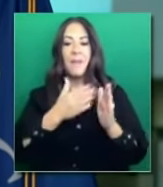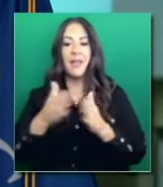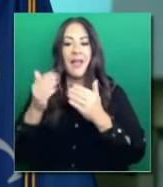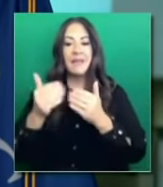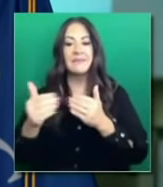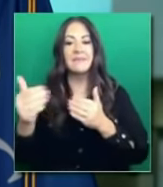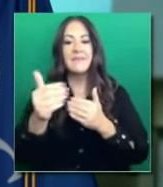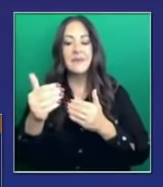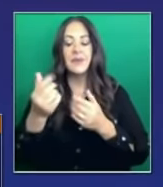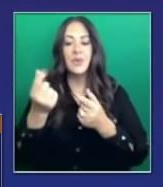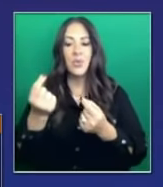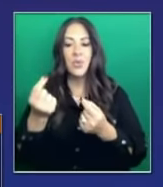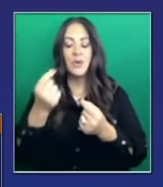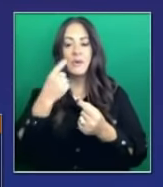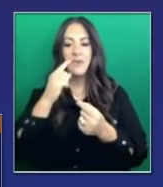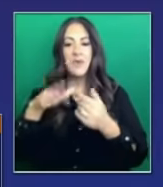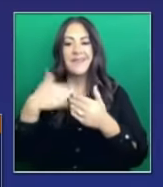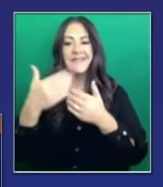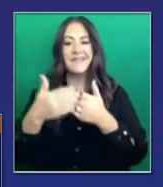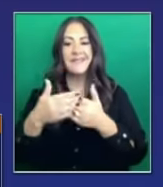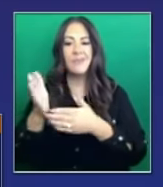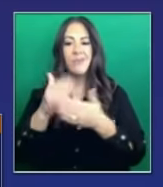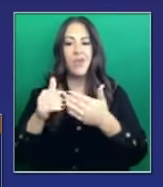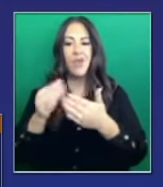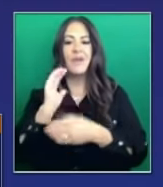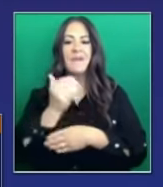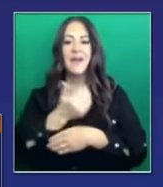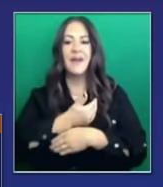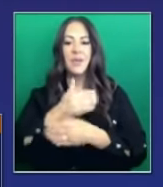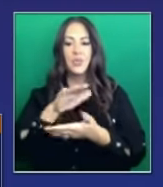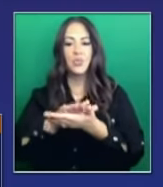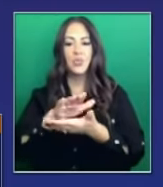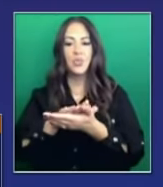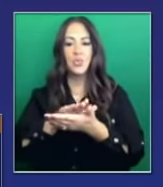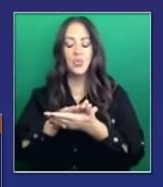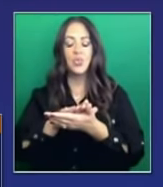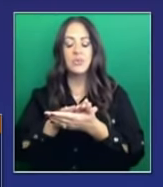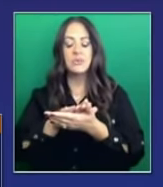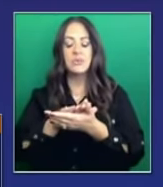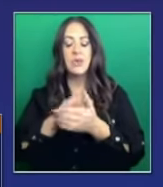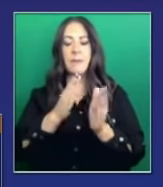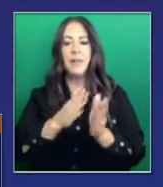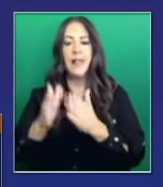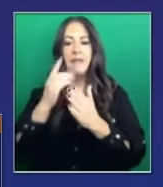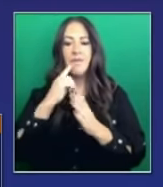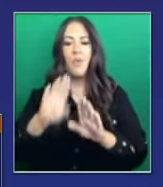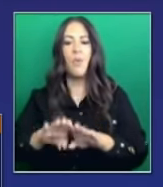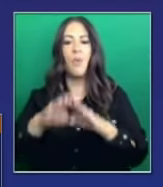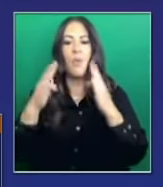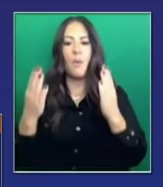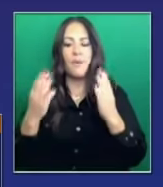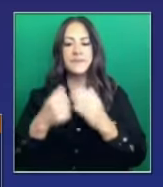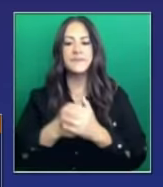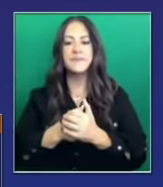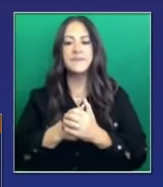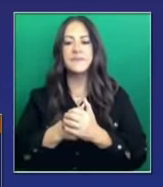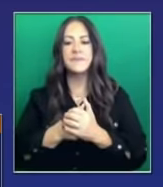the next phase of our school reopenings. As it relates to the issue of learning, goes without saying